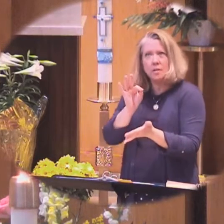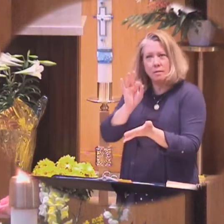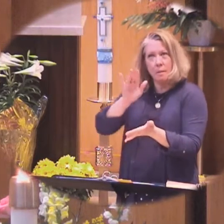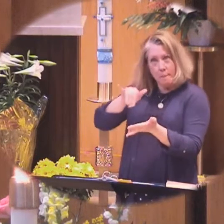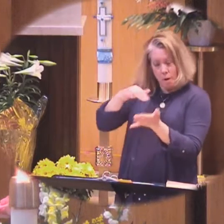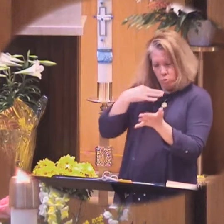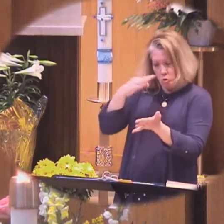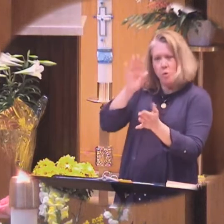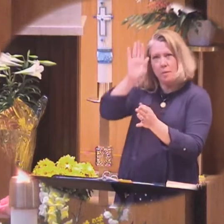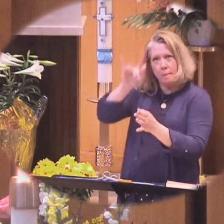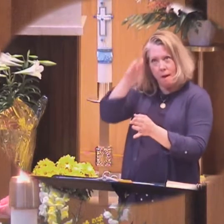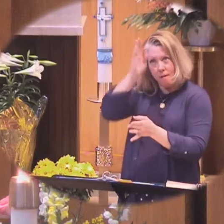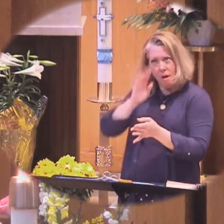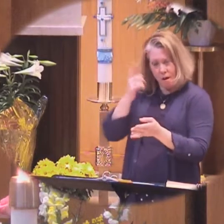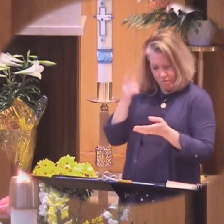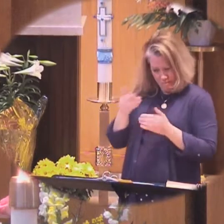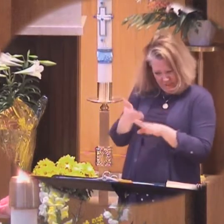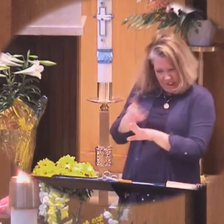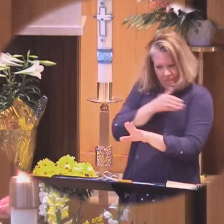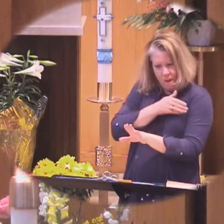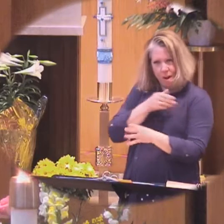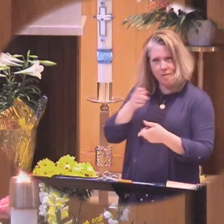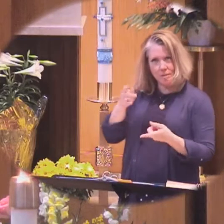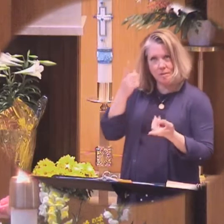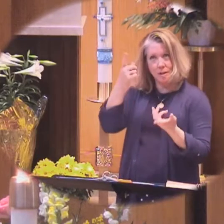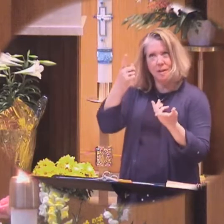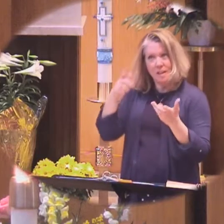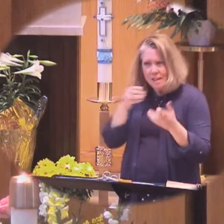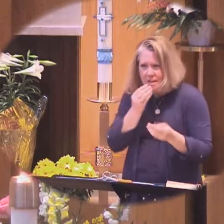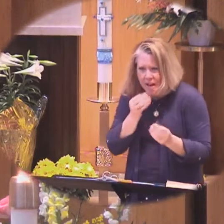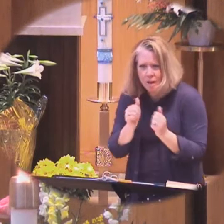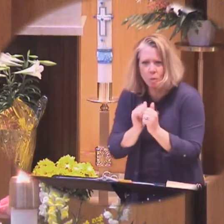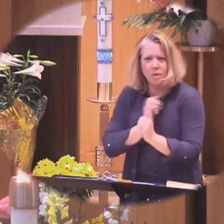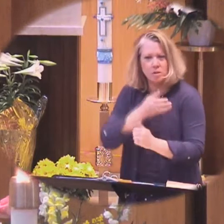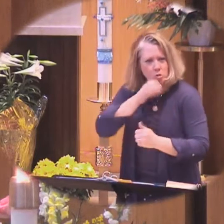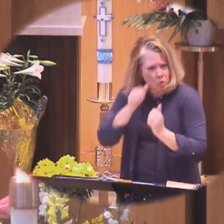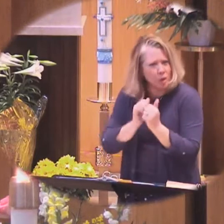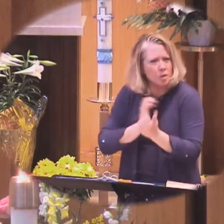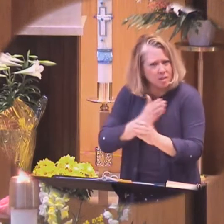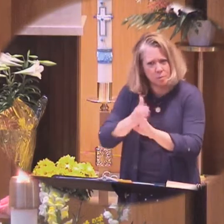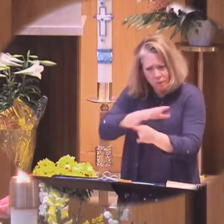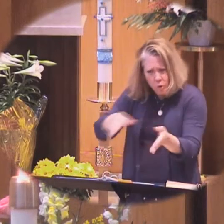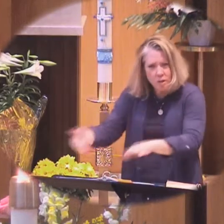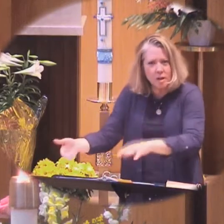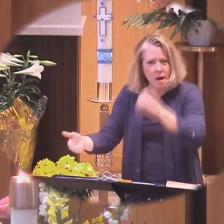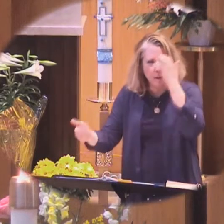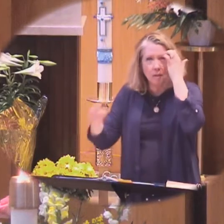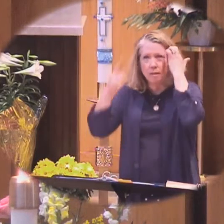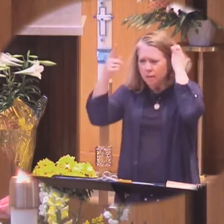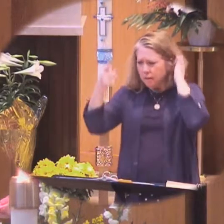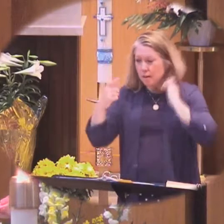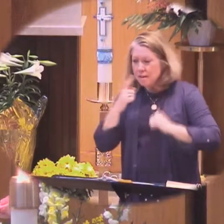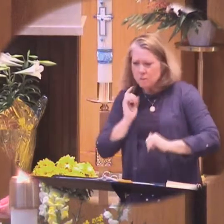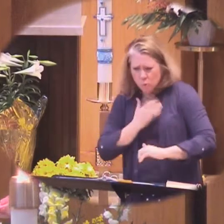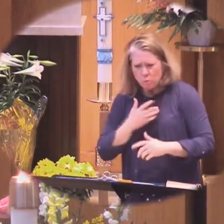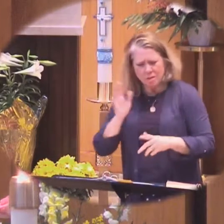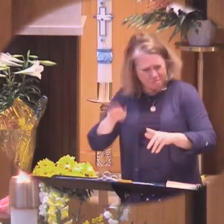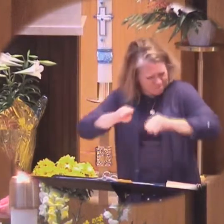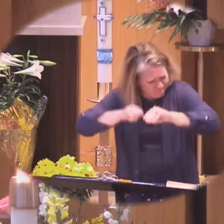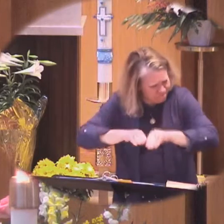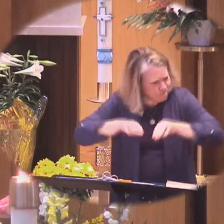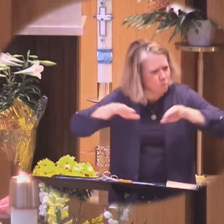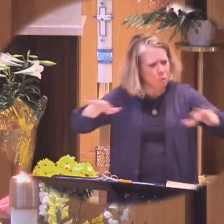ate and drank with him after he rose from the dead. He commissioned us to preach to the